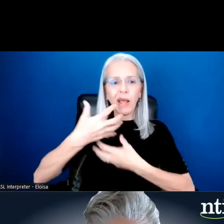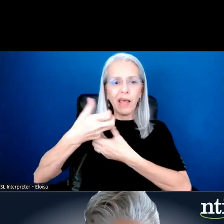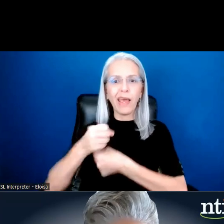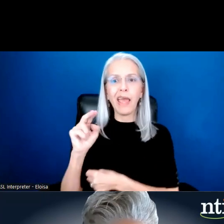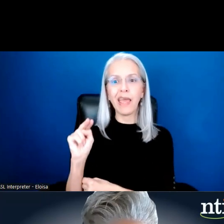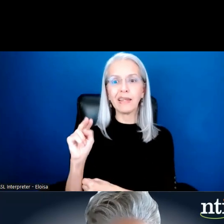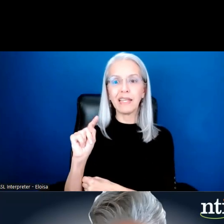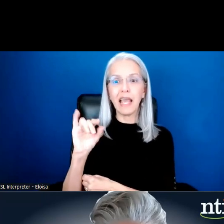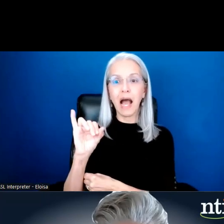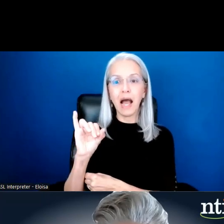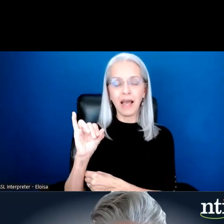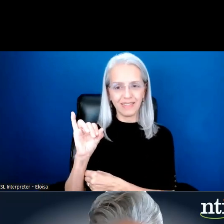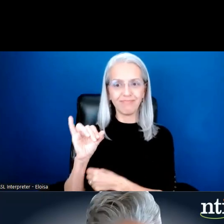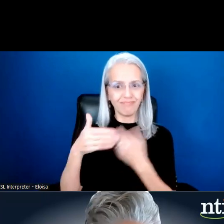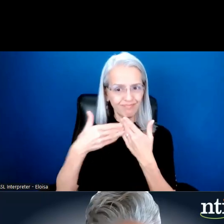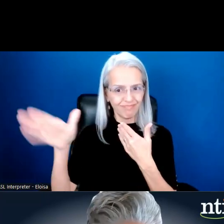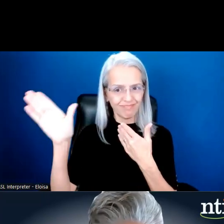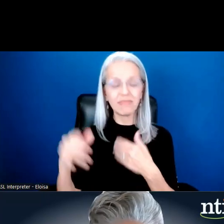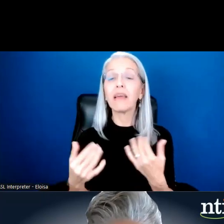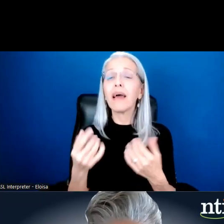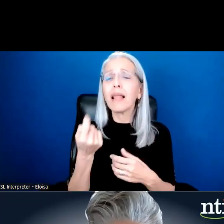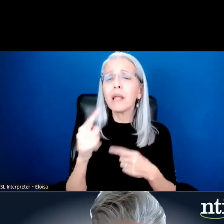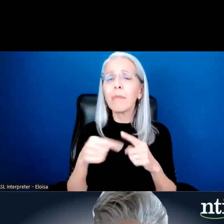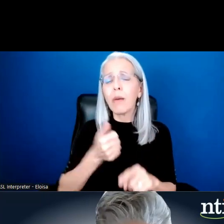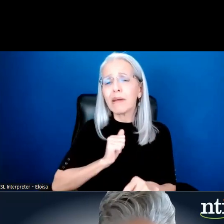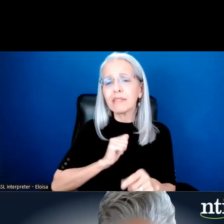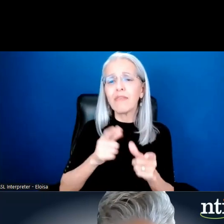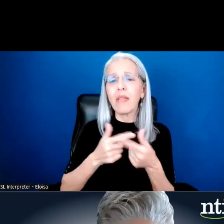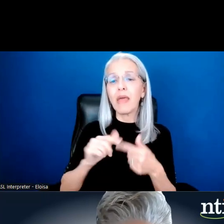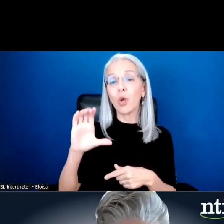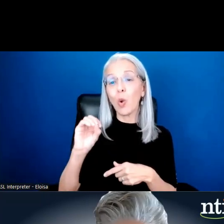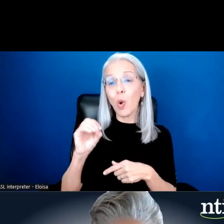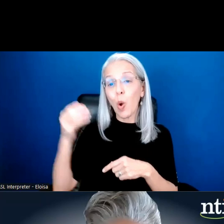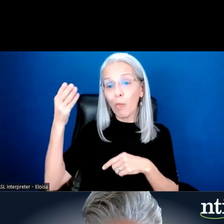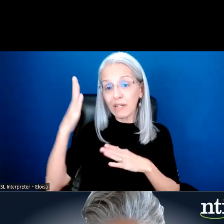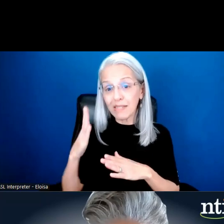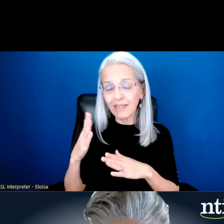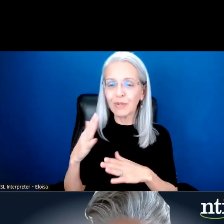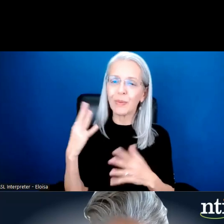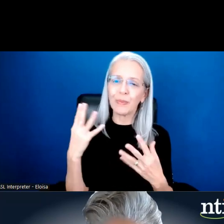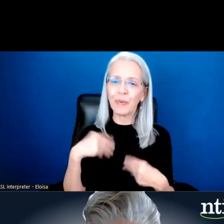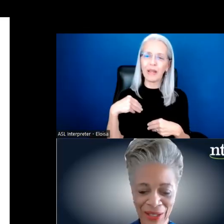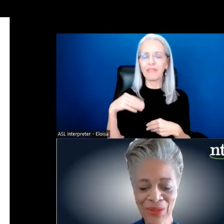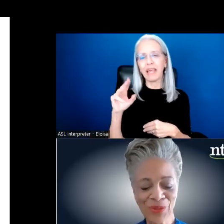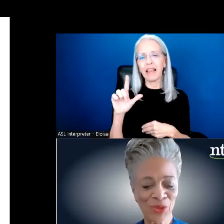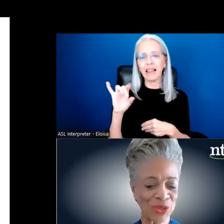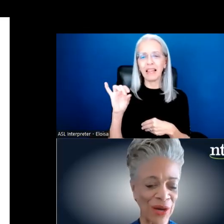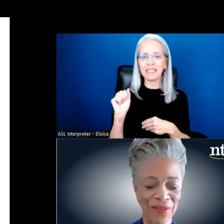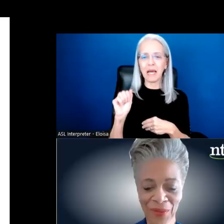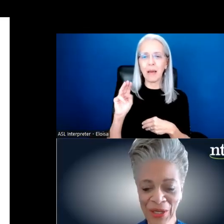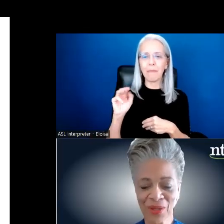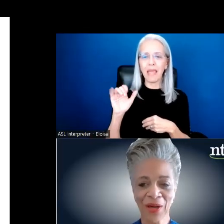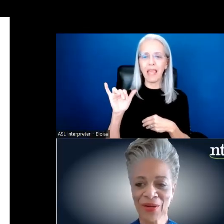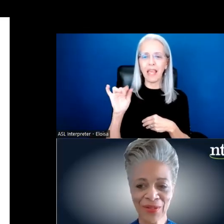forward. Just a little bit about me, and then my co-presenter, the lovely Lisa Maynard, will